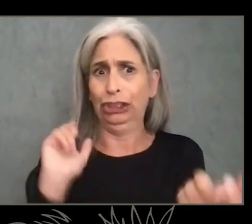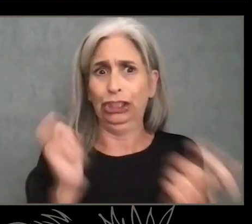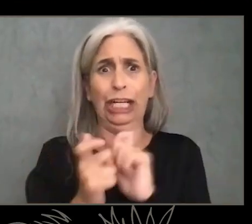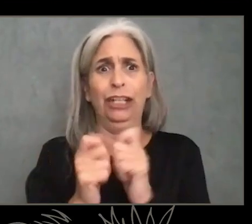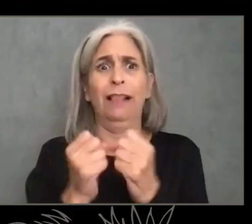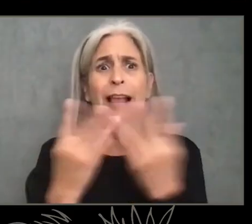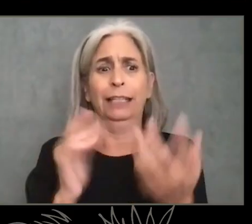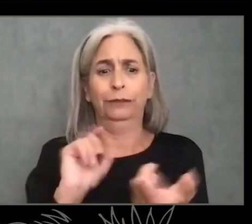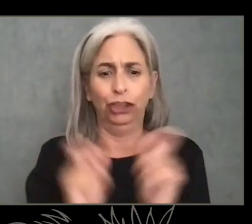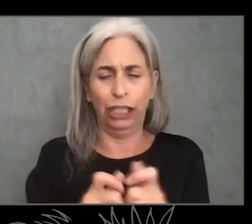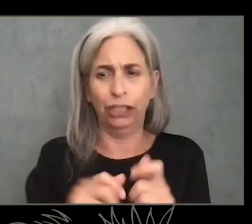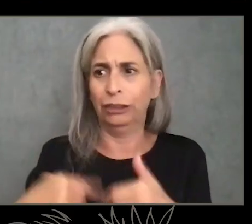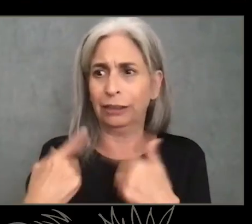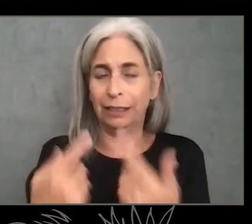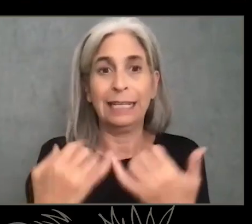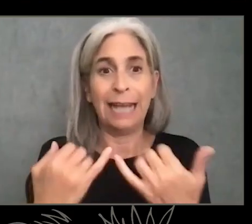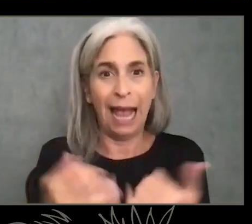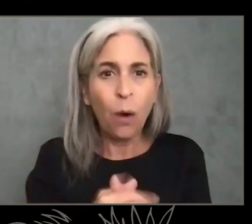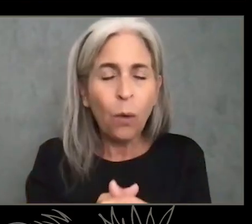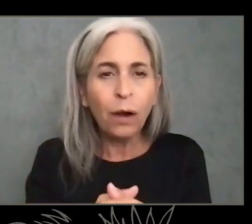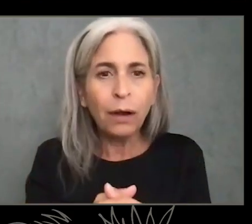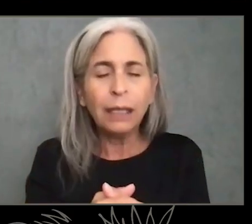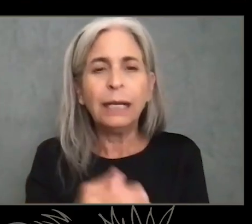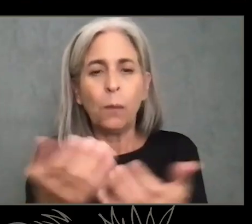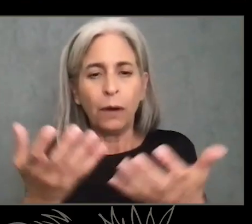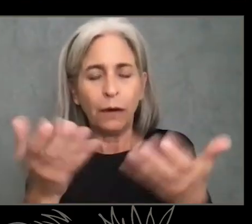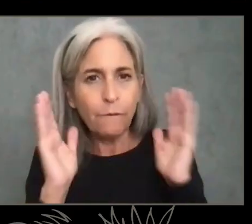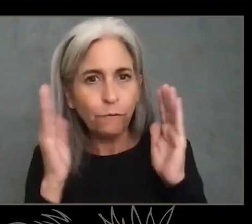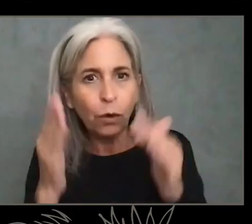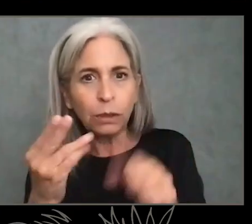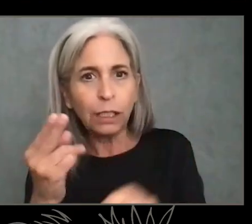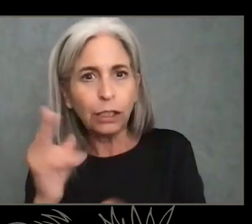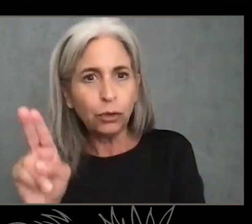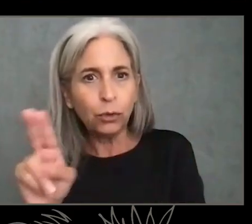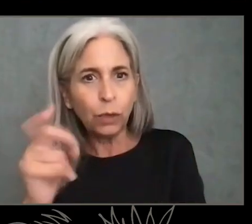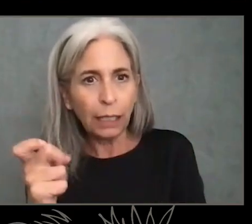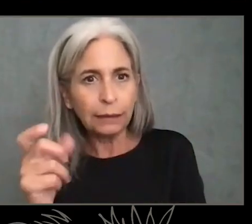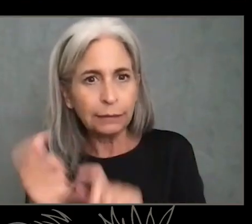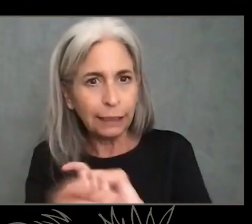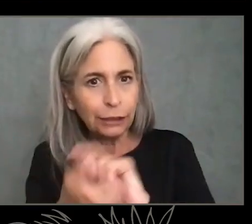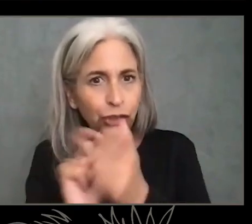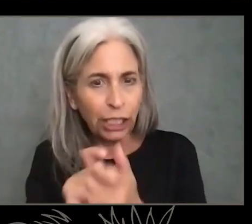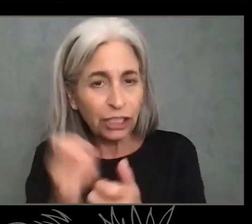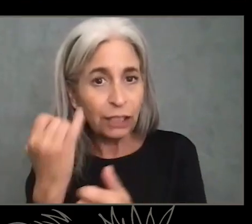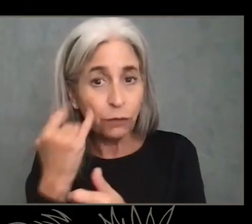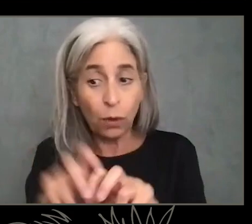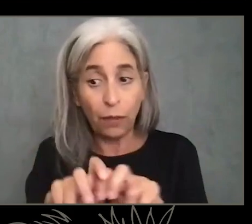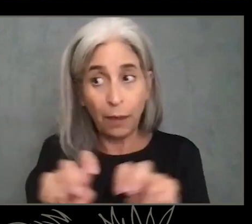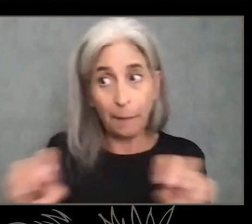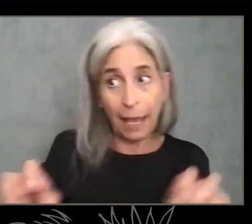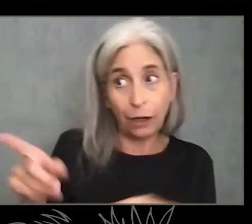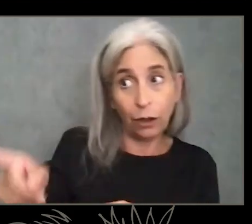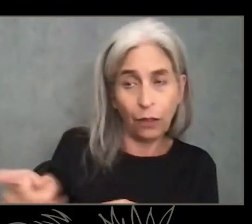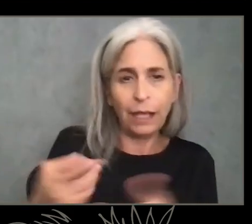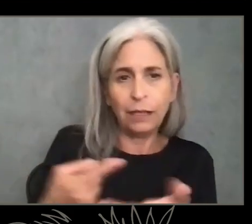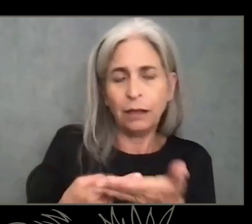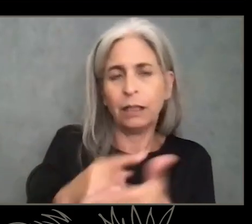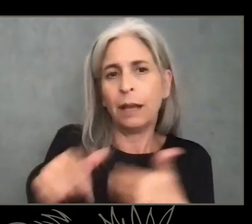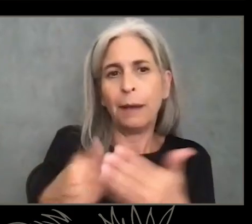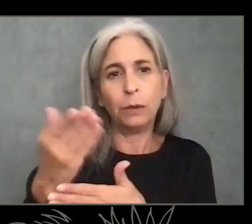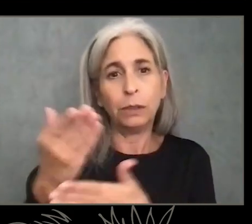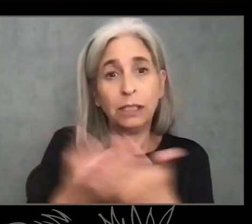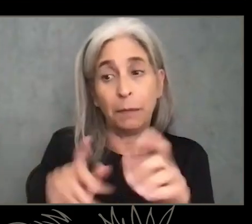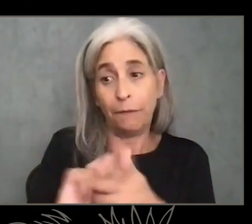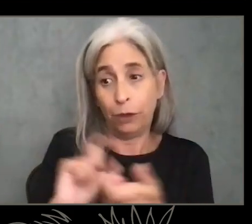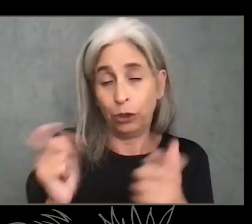it's actually valuable for you. And I want to focus on how the user experience have changed, and if you were in the panel, they talked about some